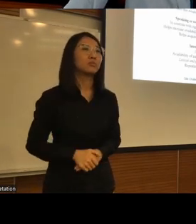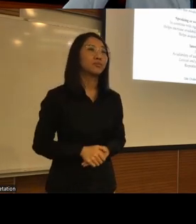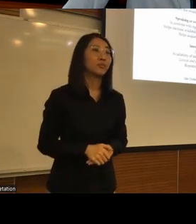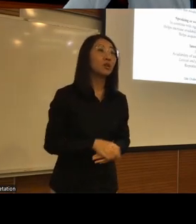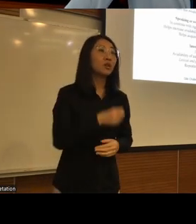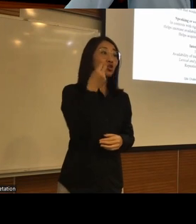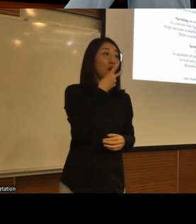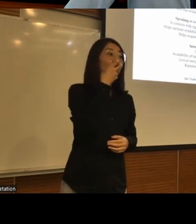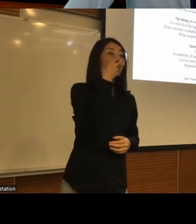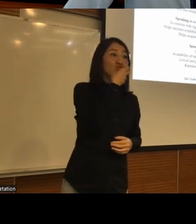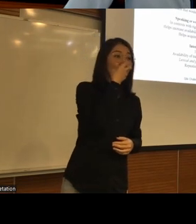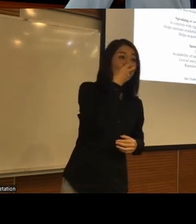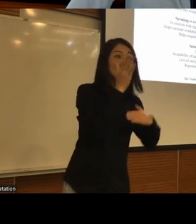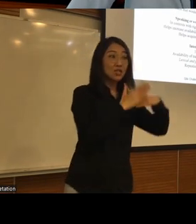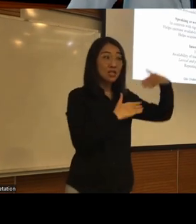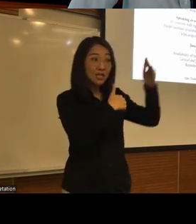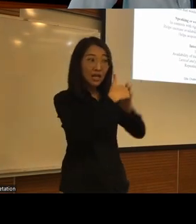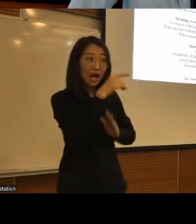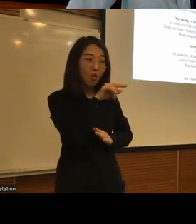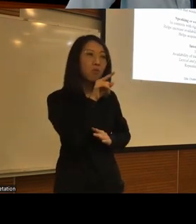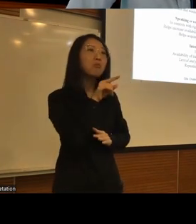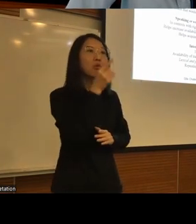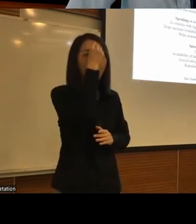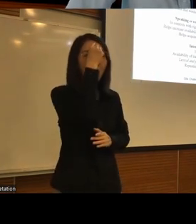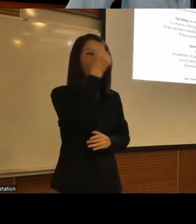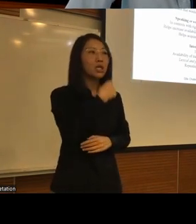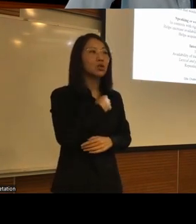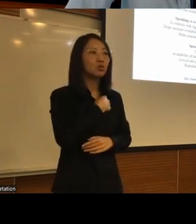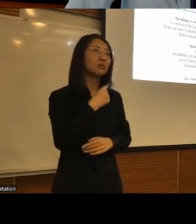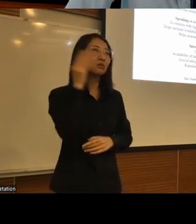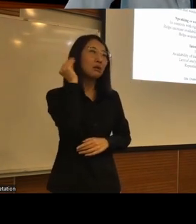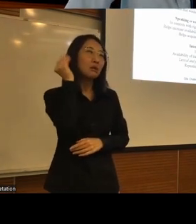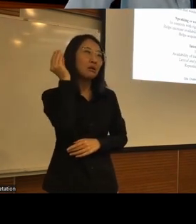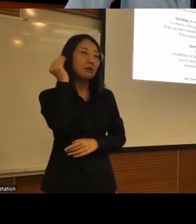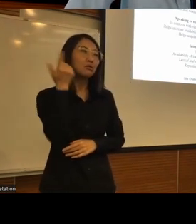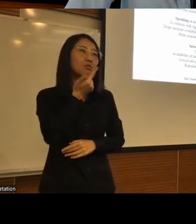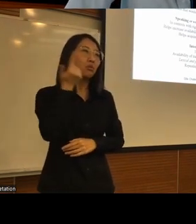Language skills acquisition, listening a lot.